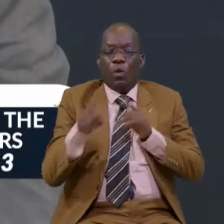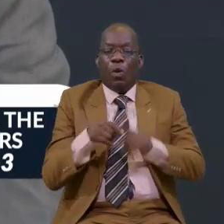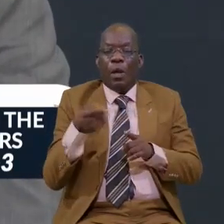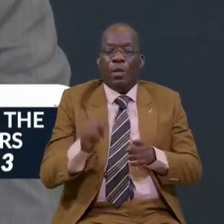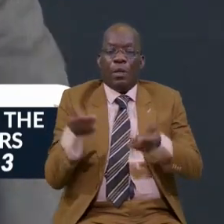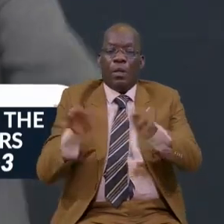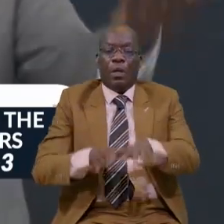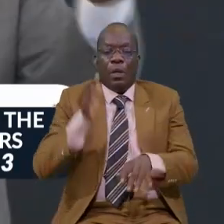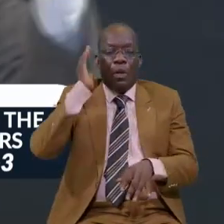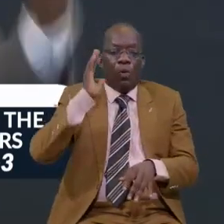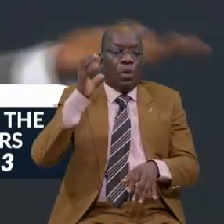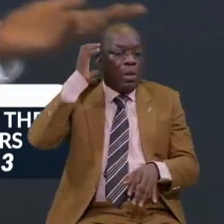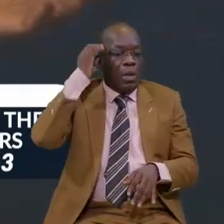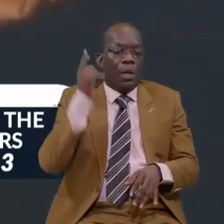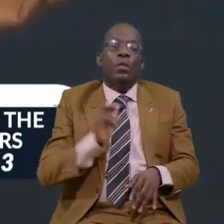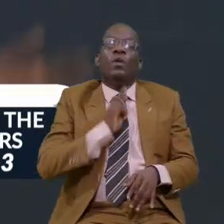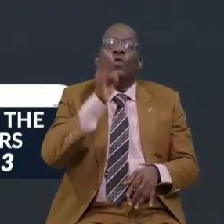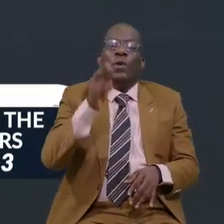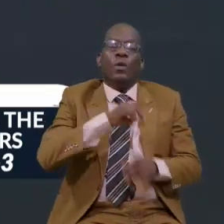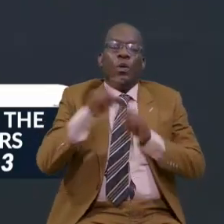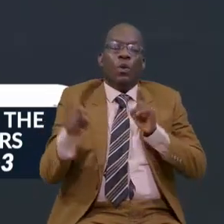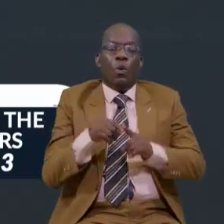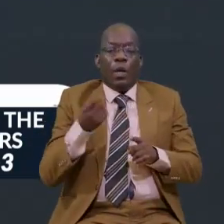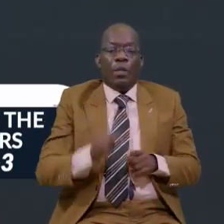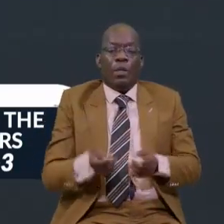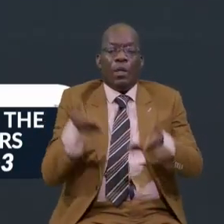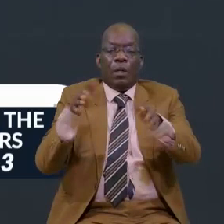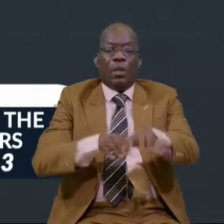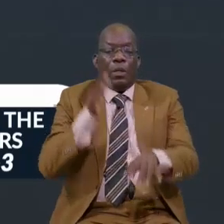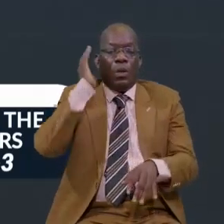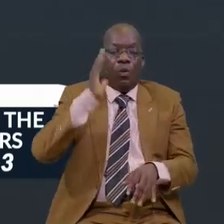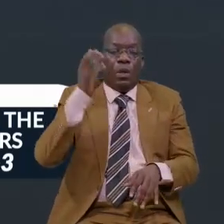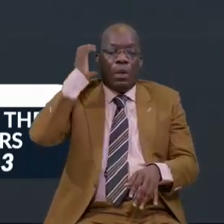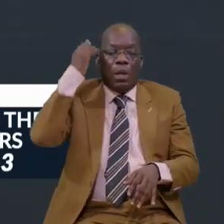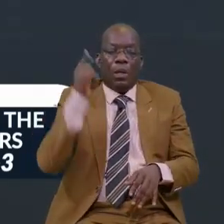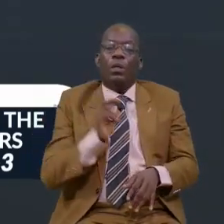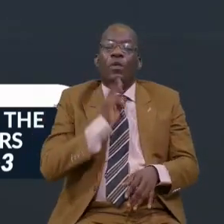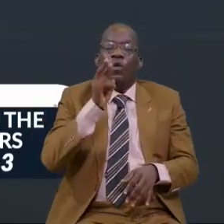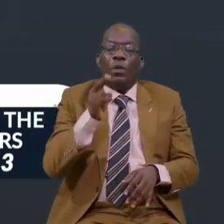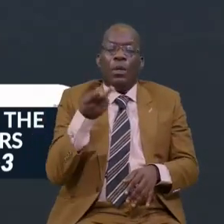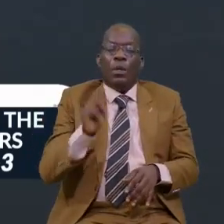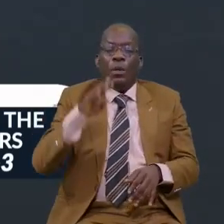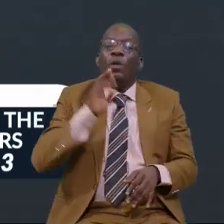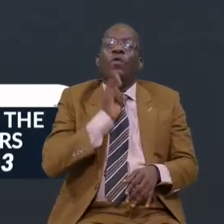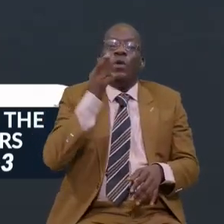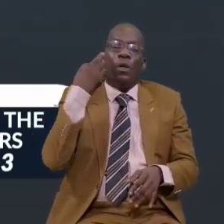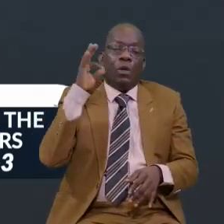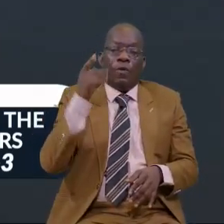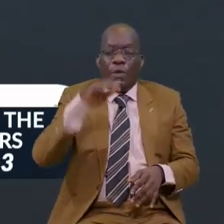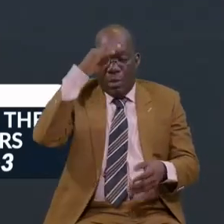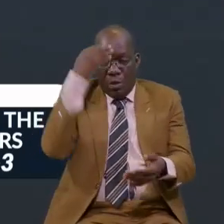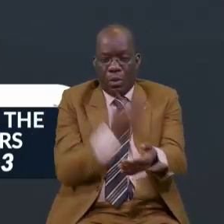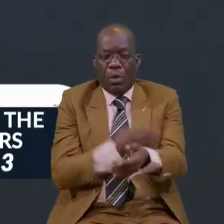voice. When the dead shall hear the voice of the Son of God, and